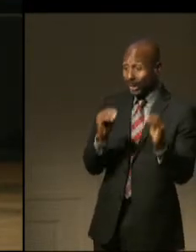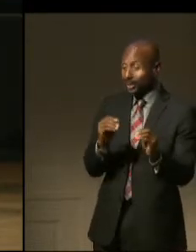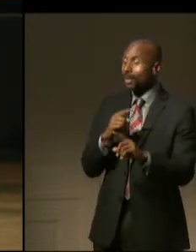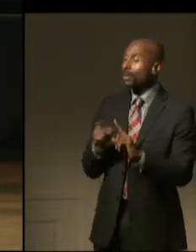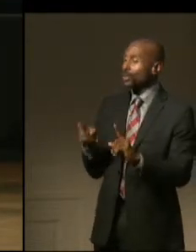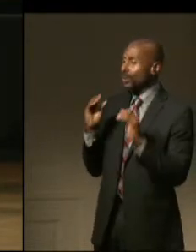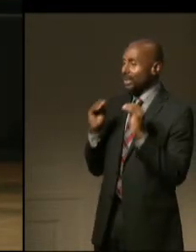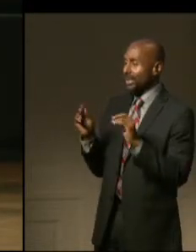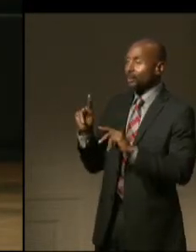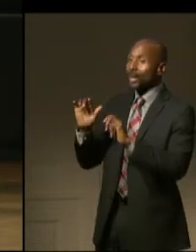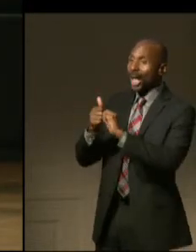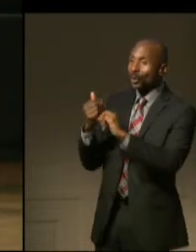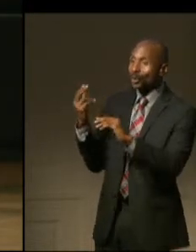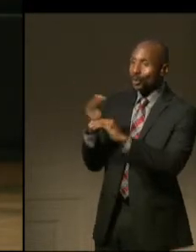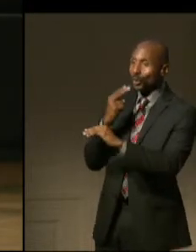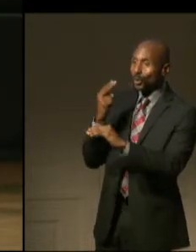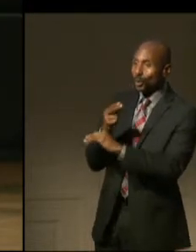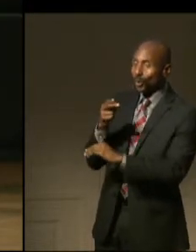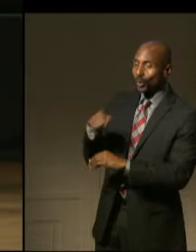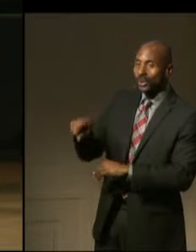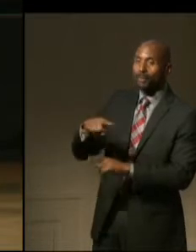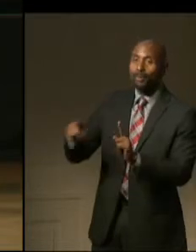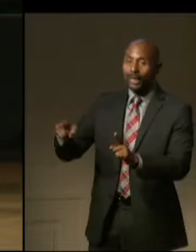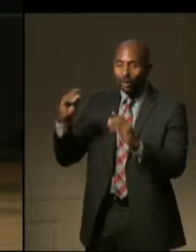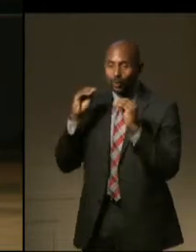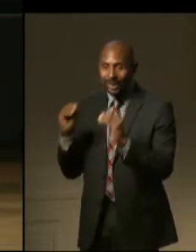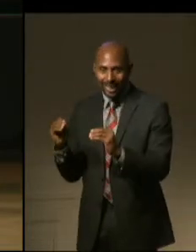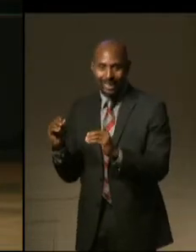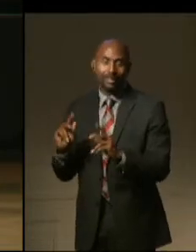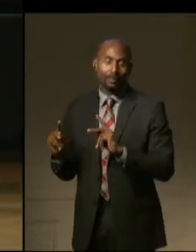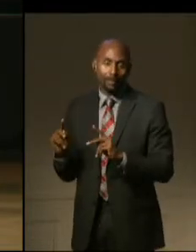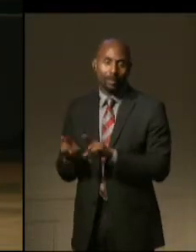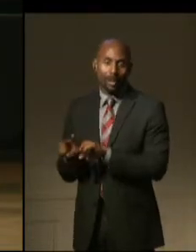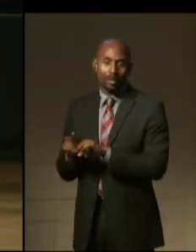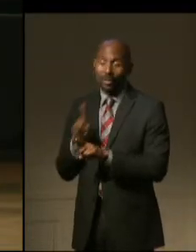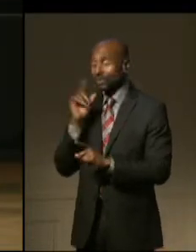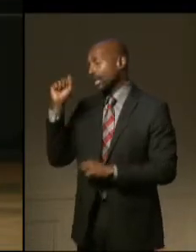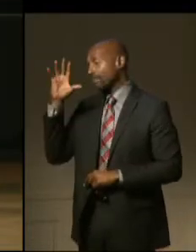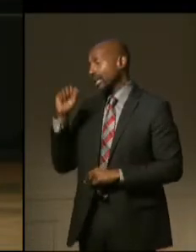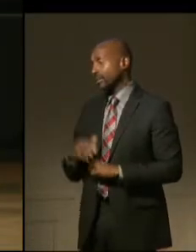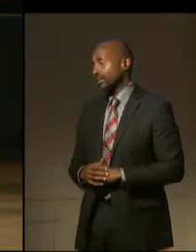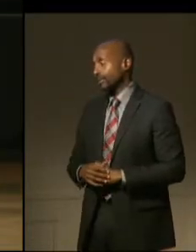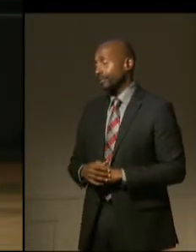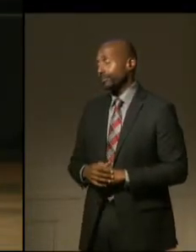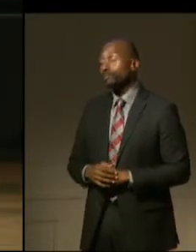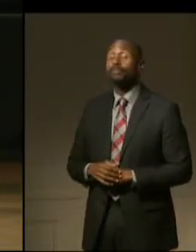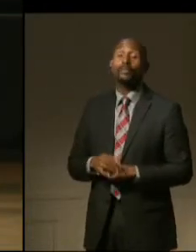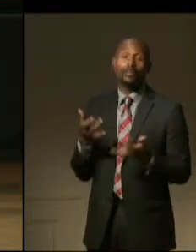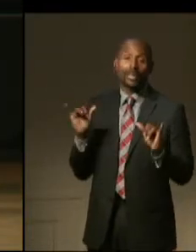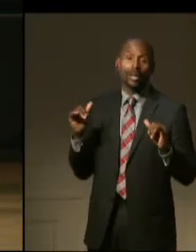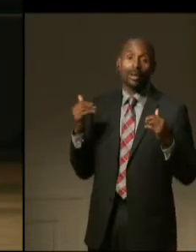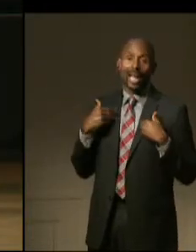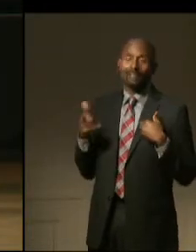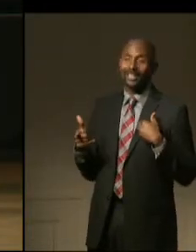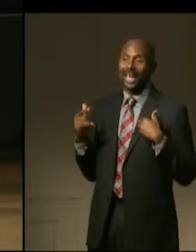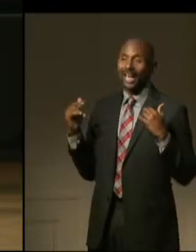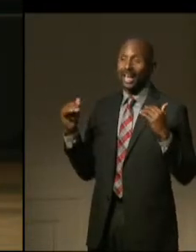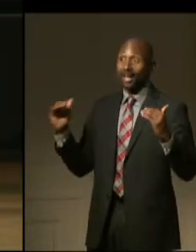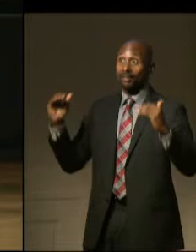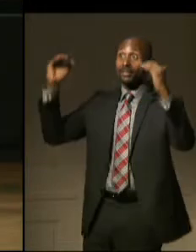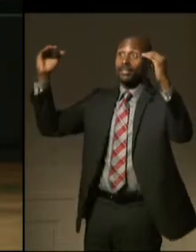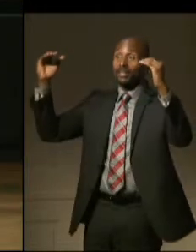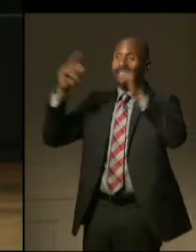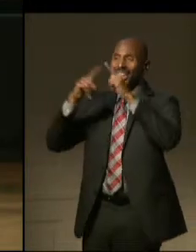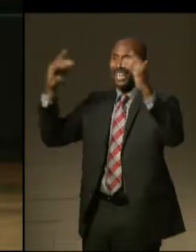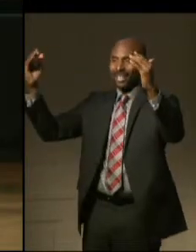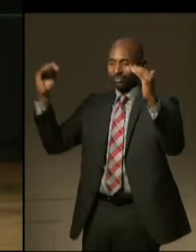teach people how to use them to teach people, right? So that's amazing. But we still have that intermediate level where we